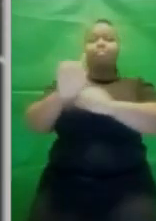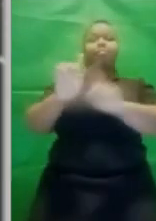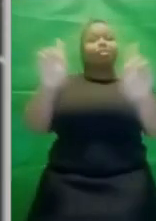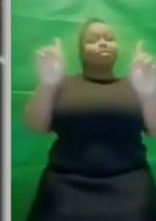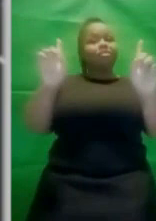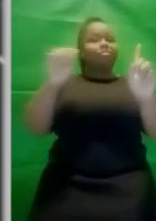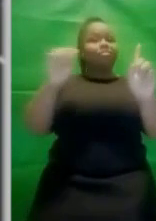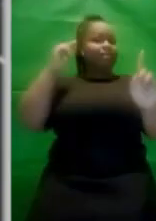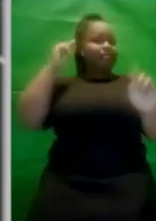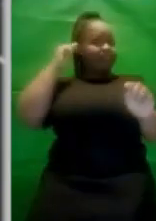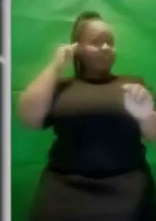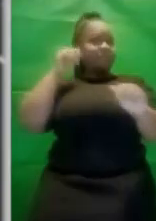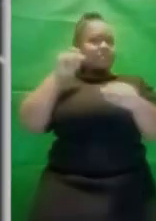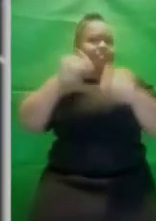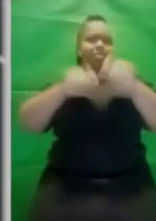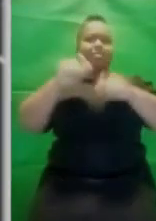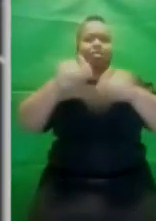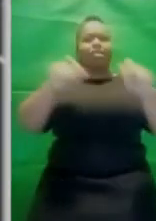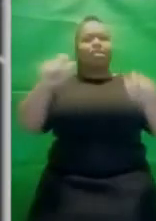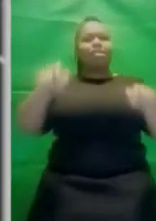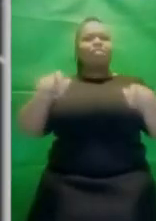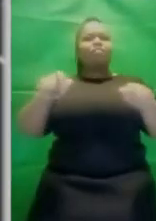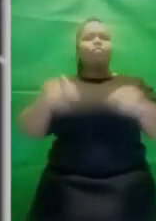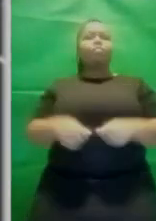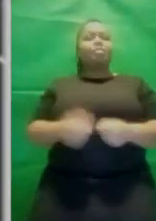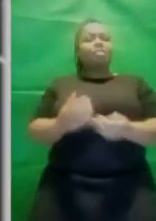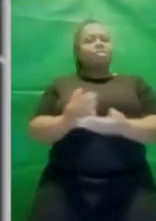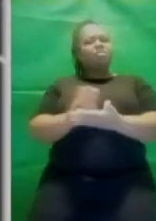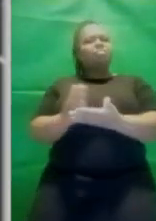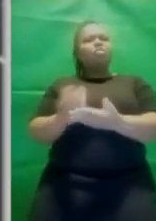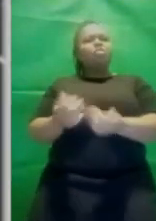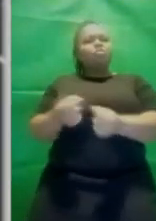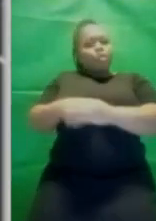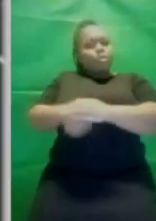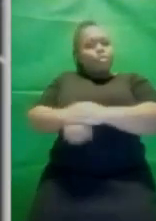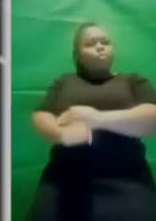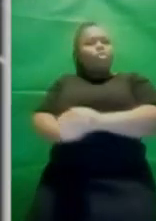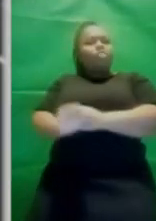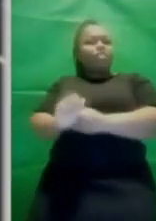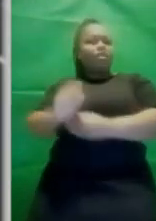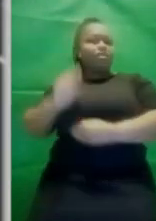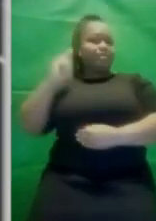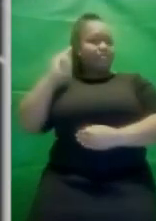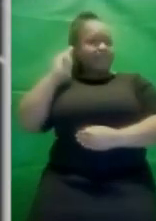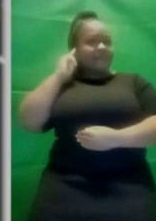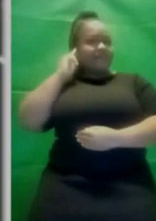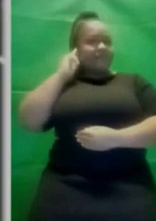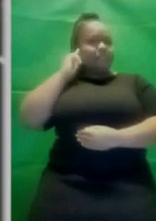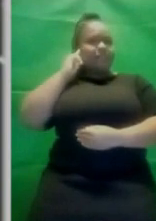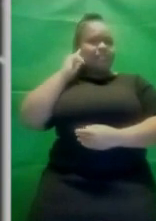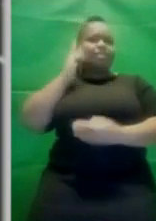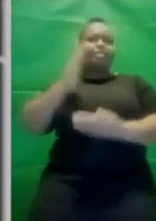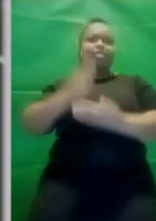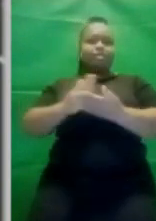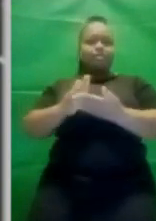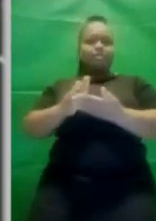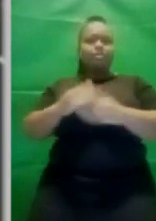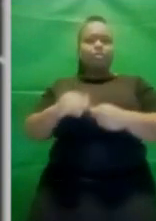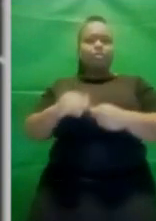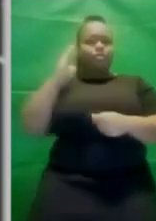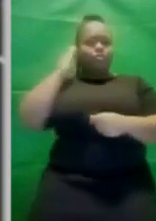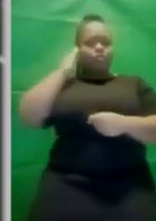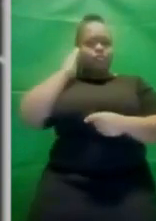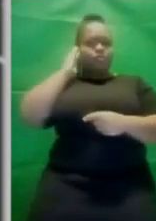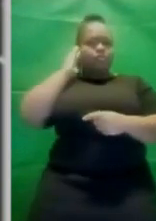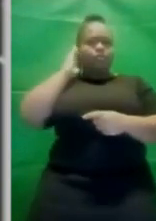people, it comes from children from childbirth. We have some of them that is impacted and affected, and it goes into